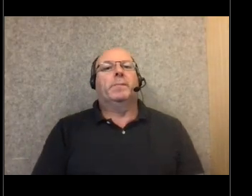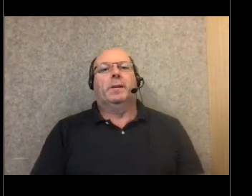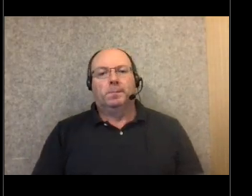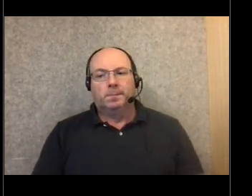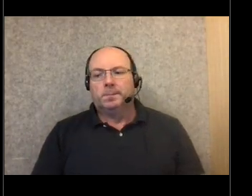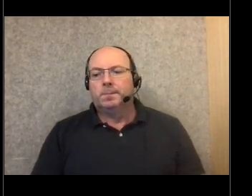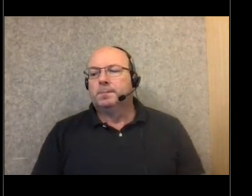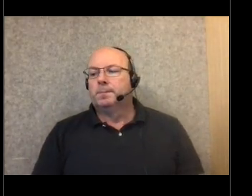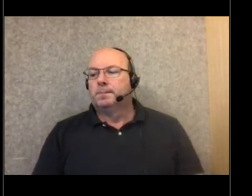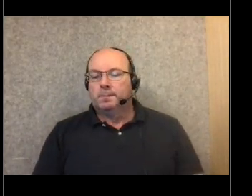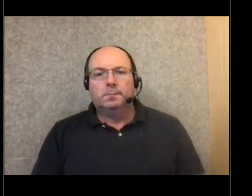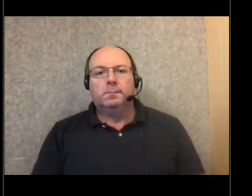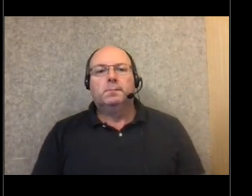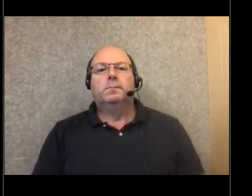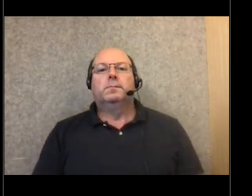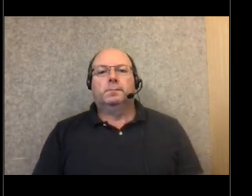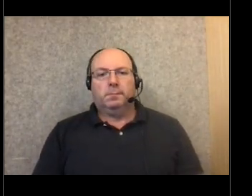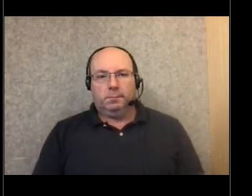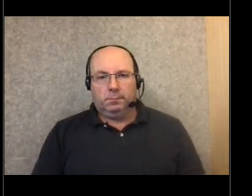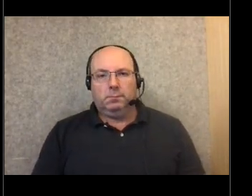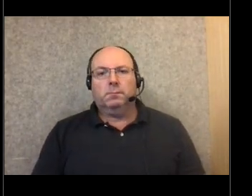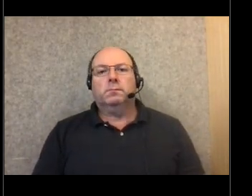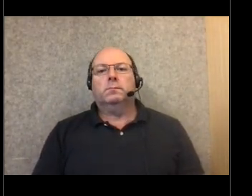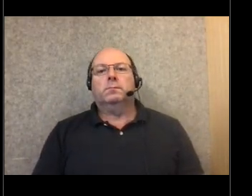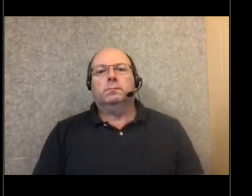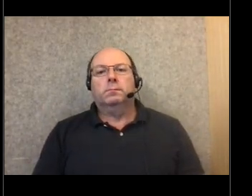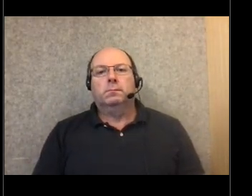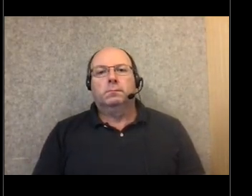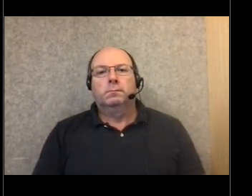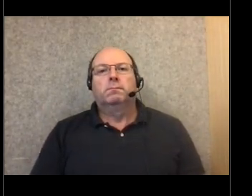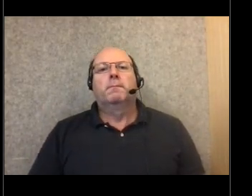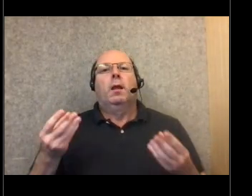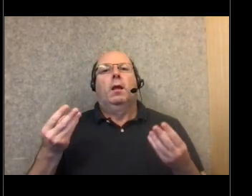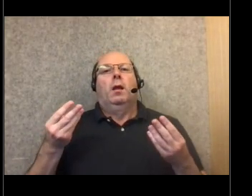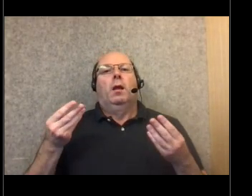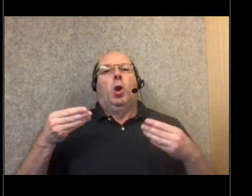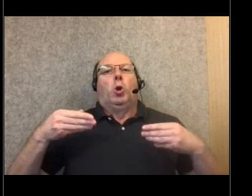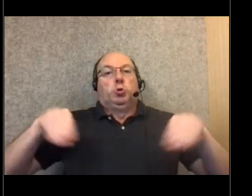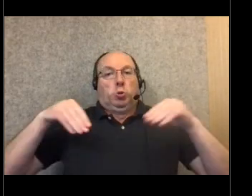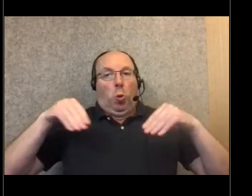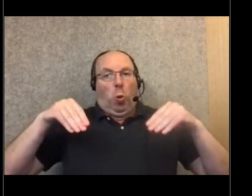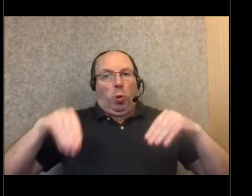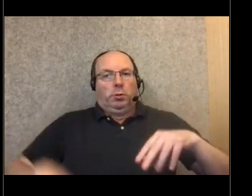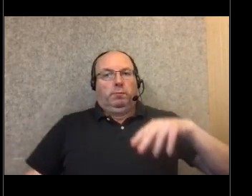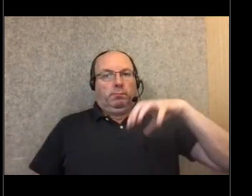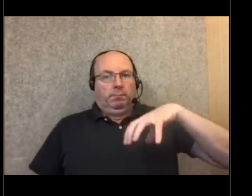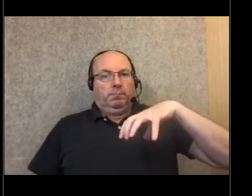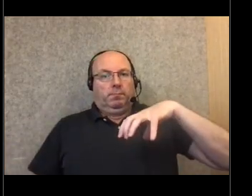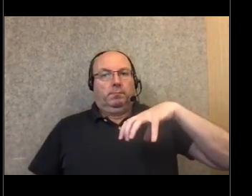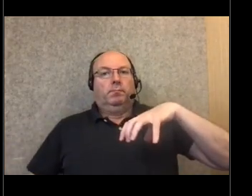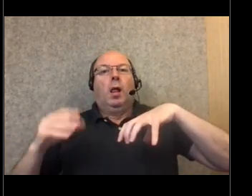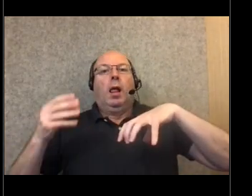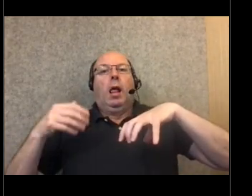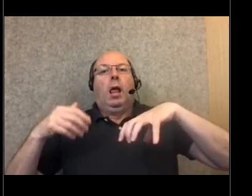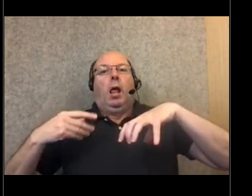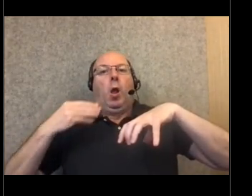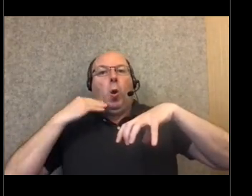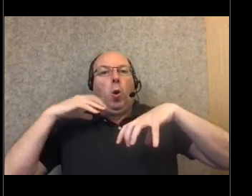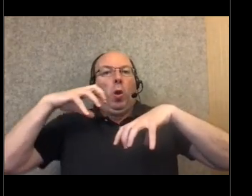check 10. If dwelling units are located above retail shops, the floor with